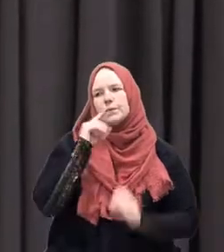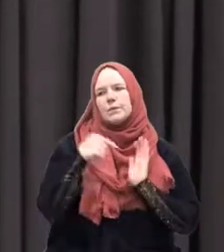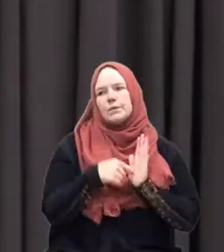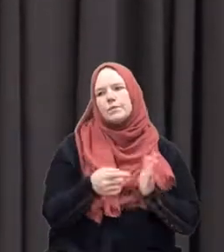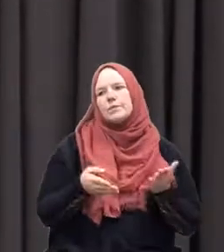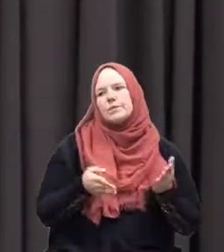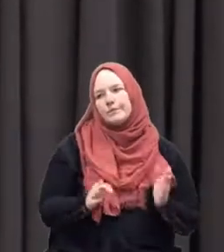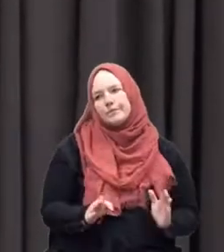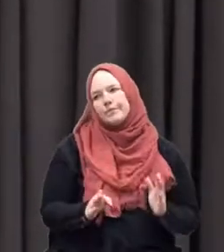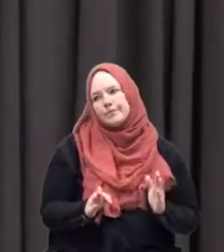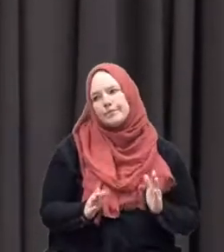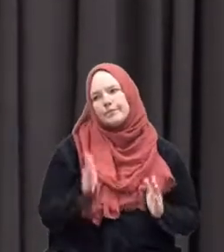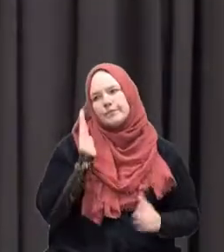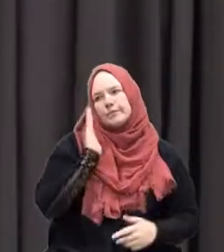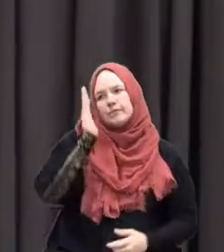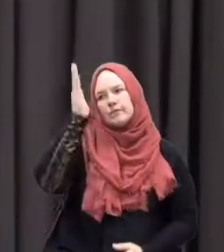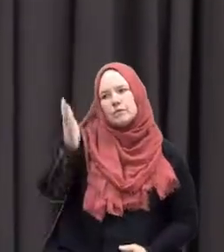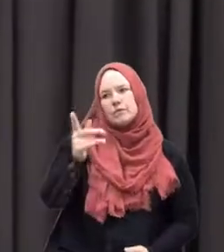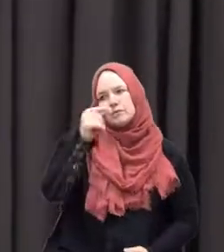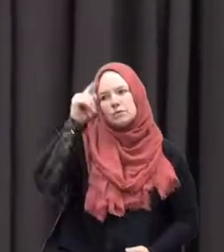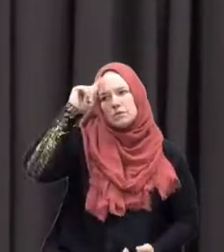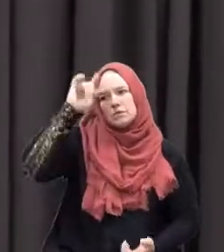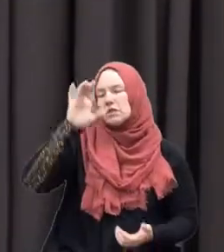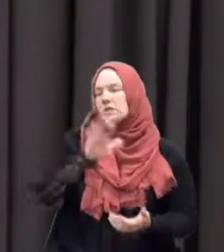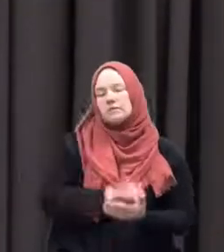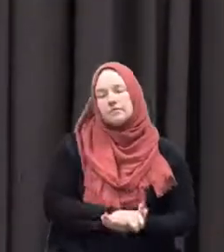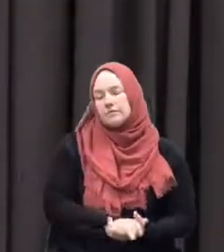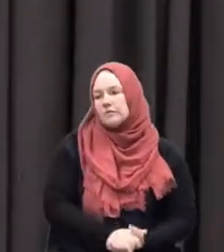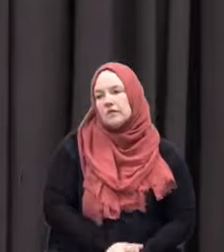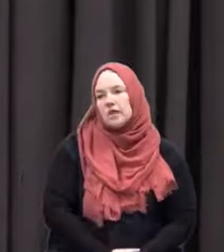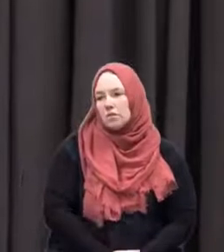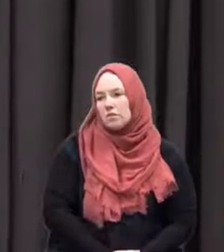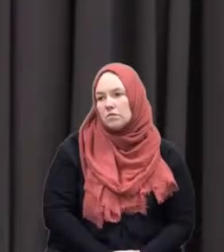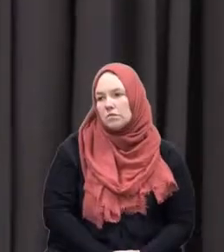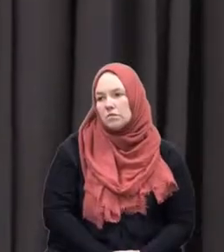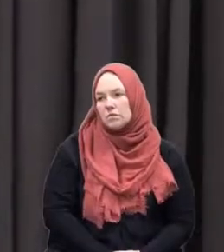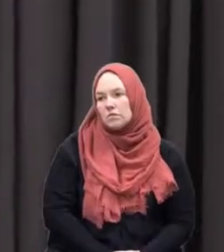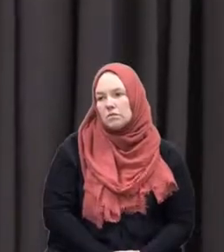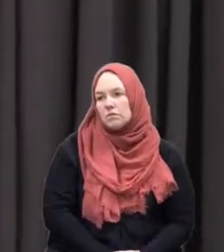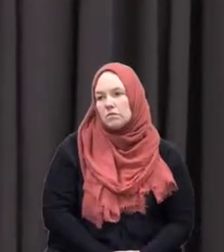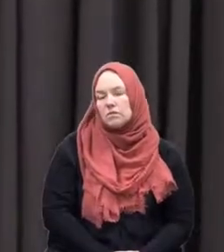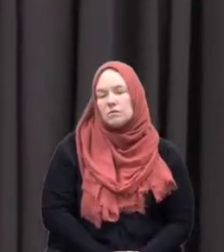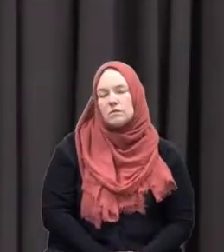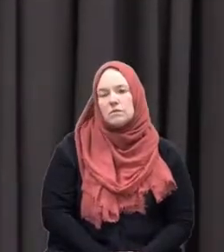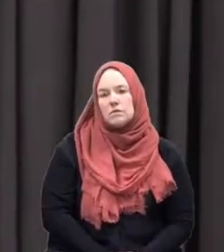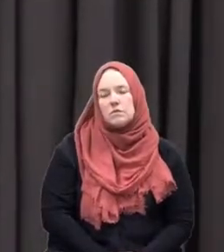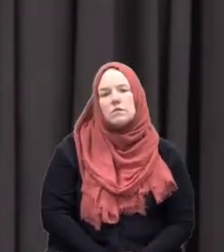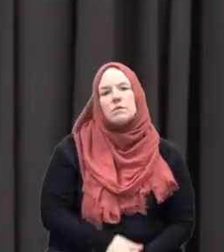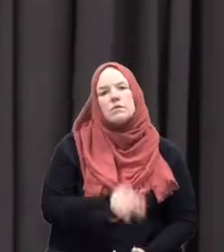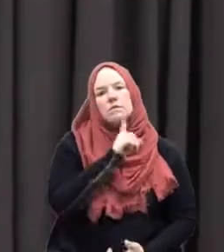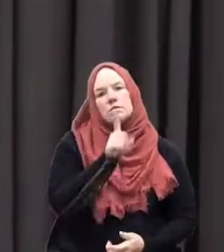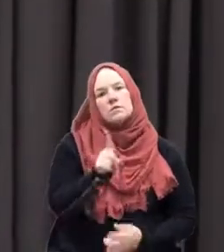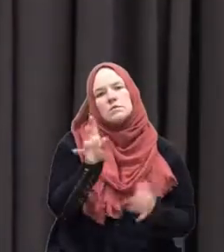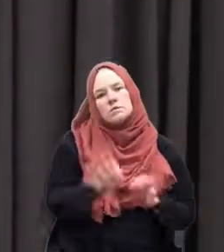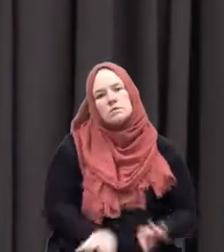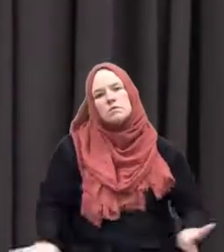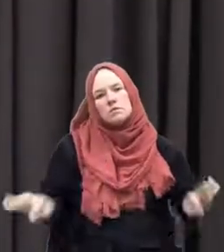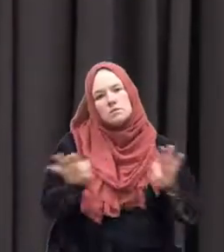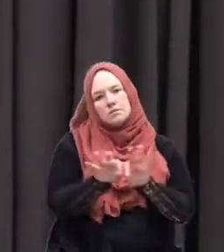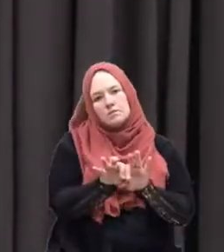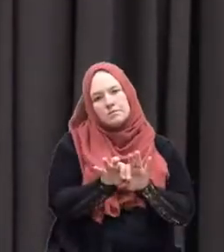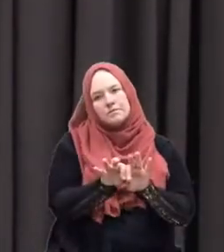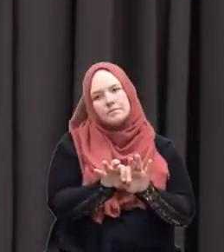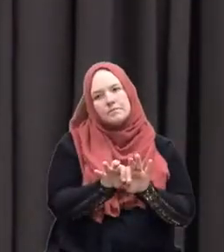forward. The way forward is to believe and do what you have to do. Very simple,